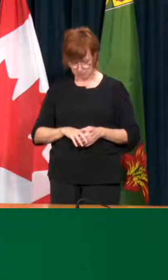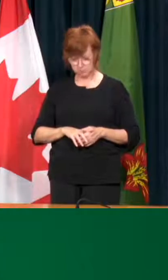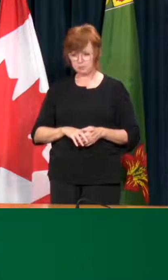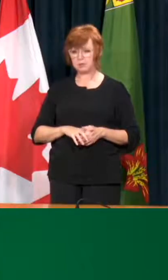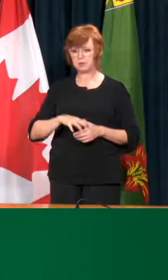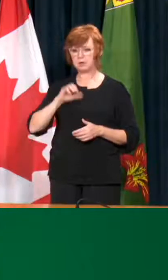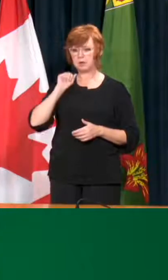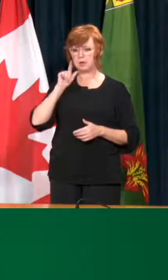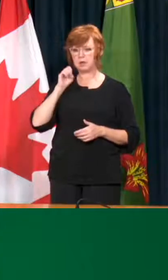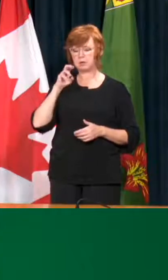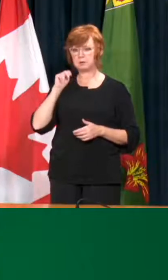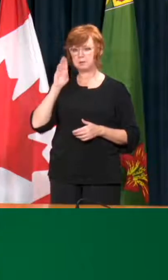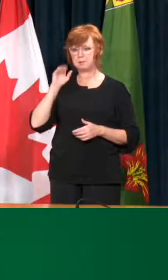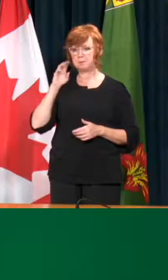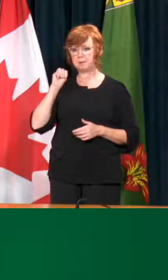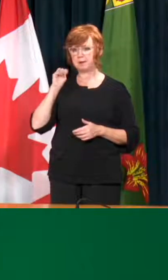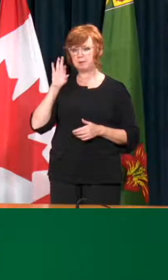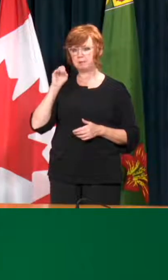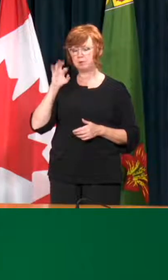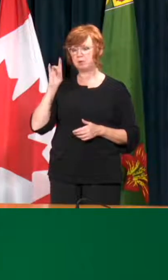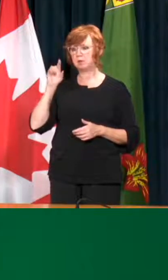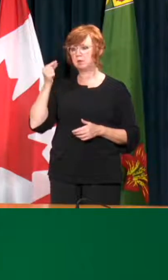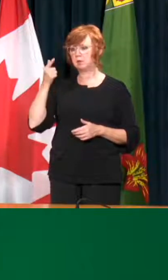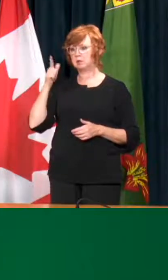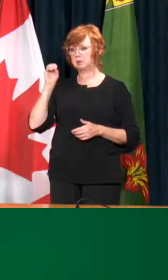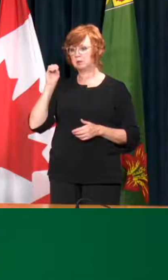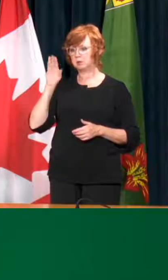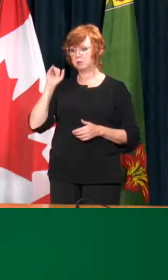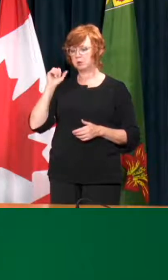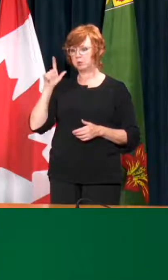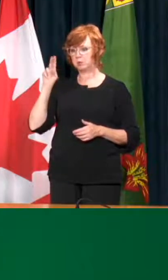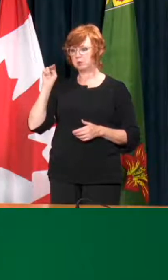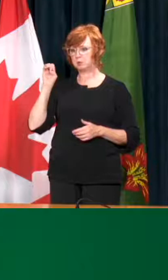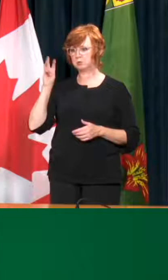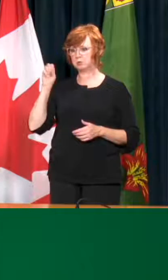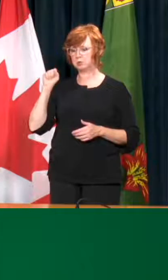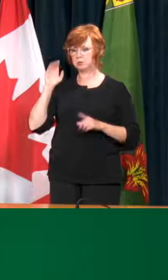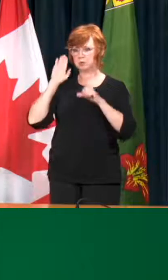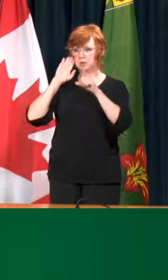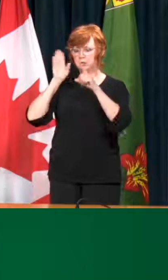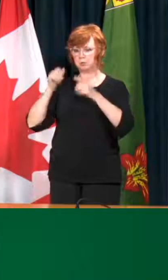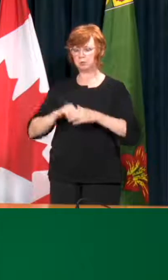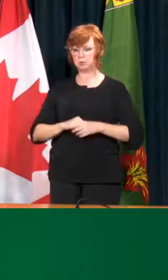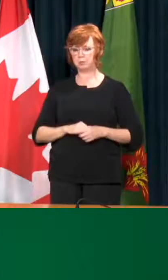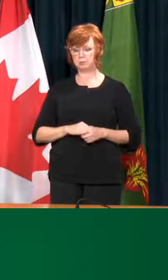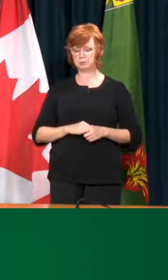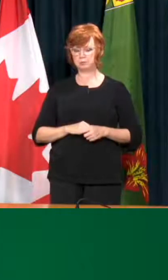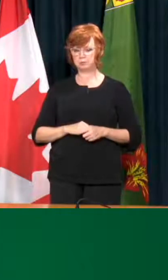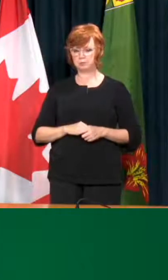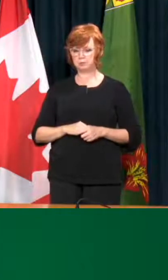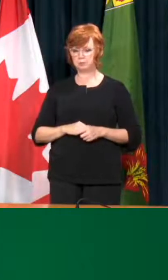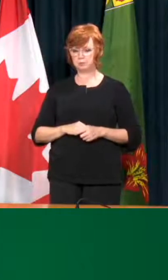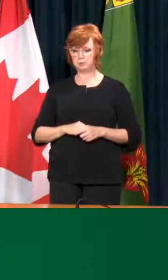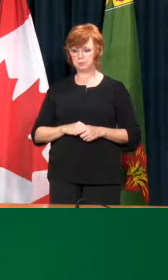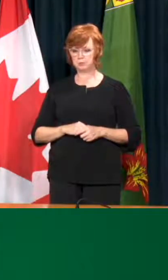We have Allison Bamford with Global. Hi there. Just given the advisory in PA,